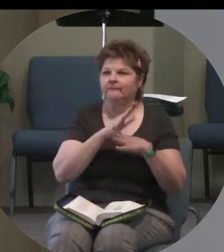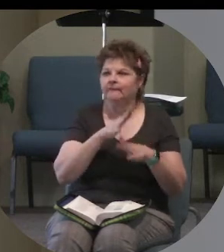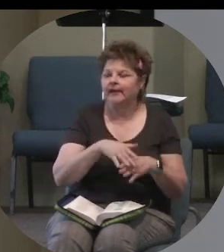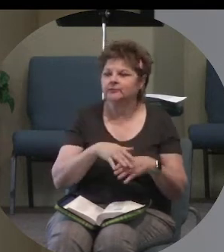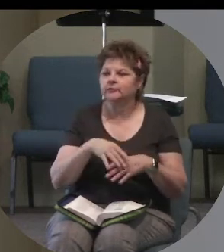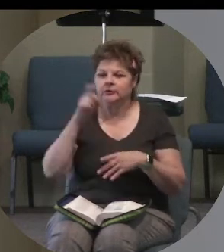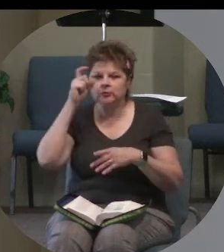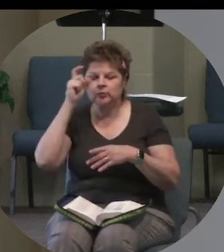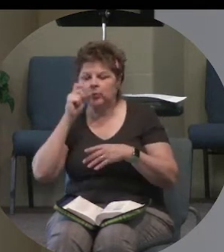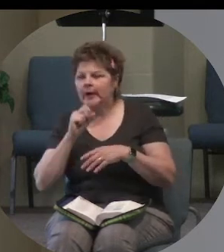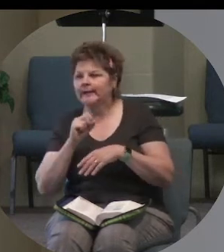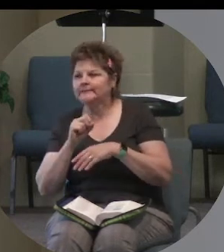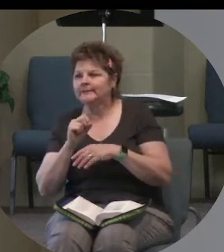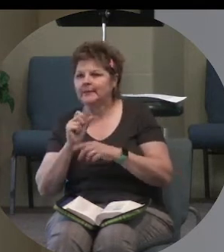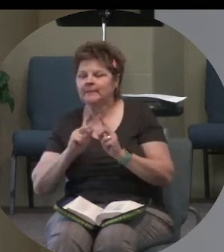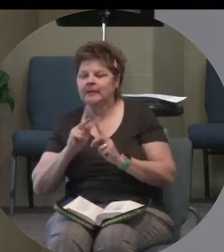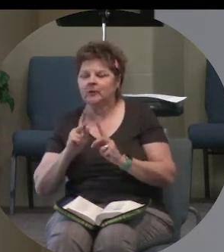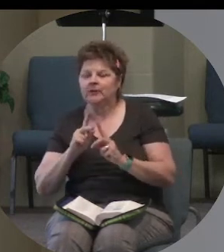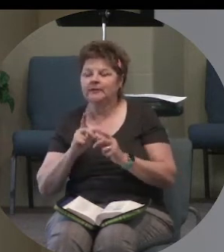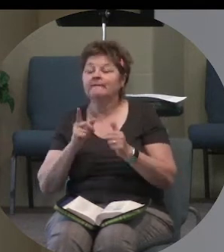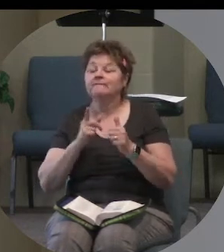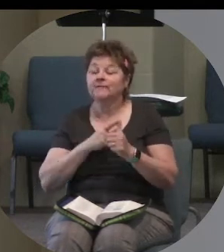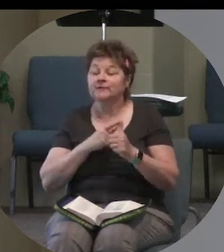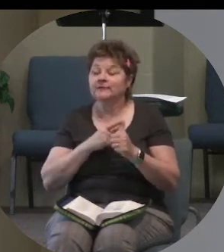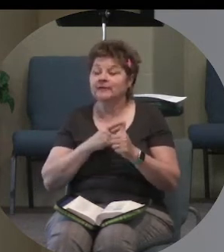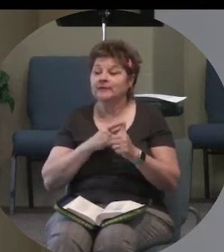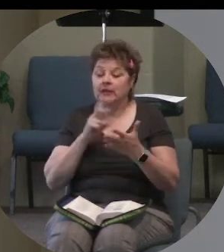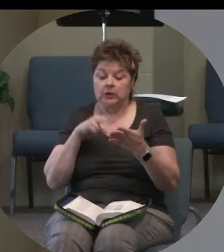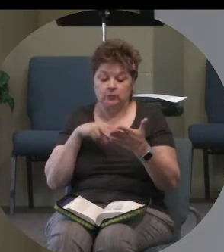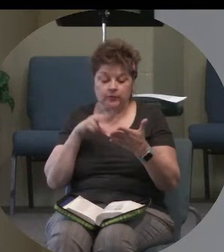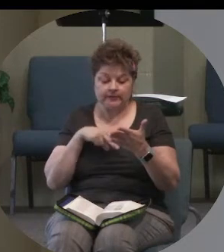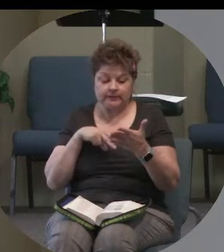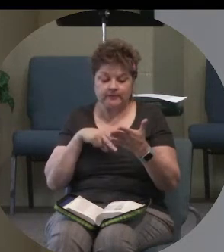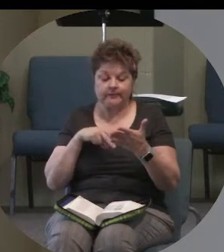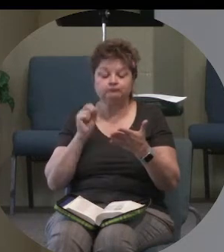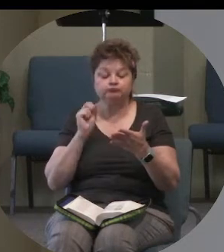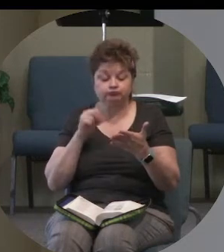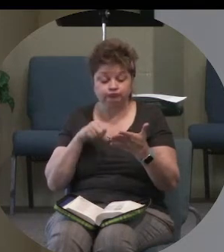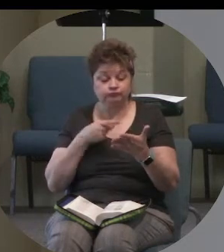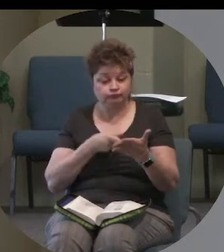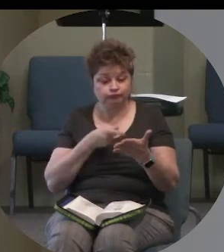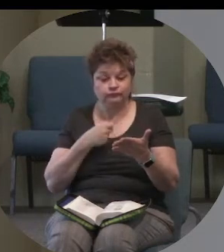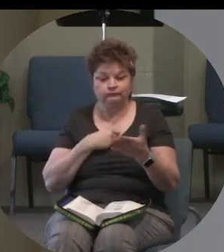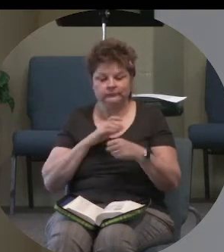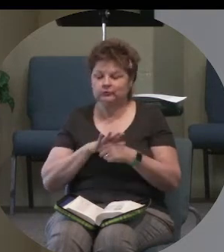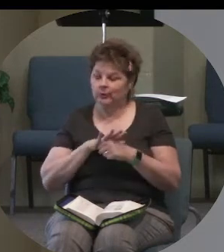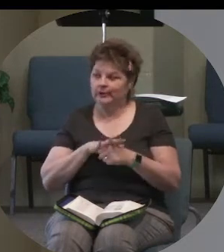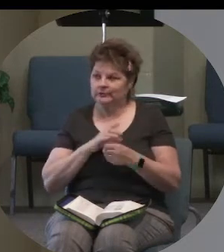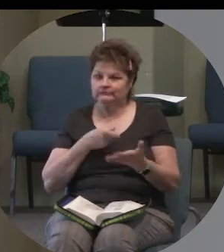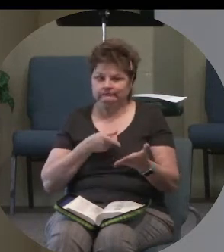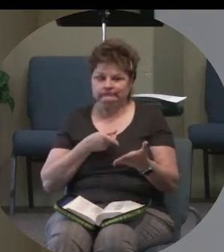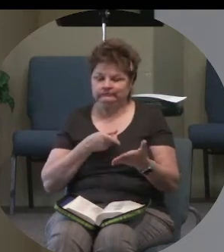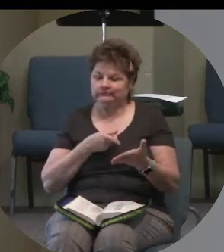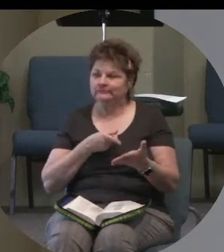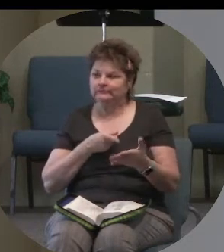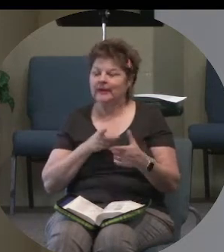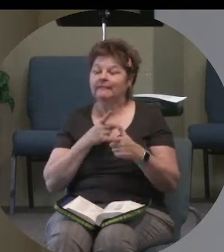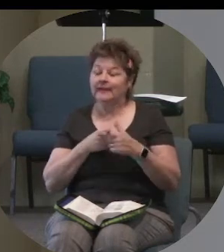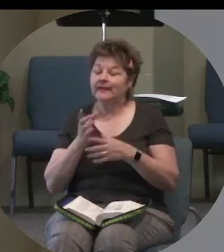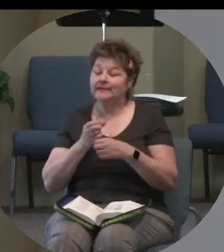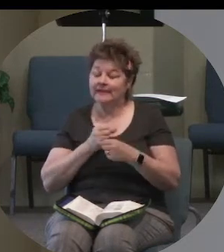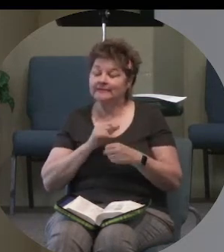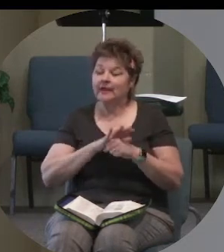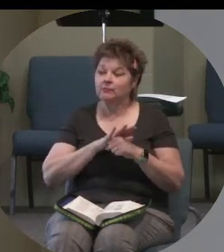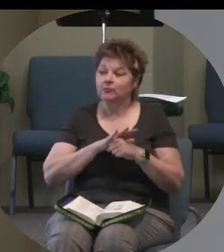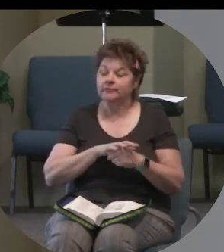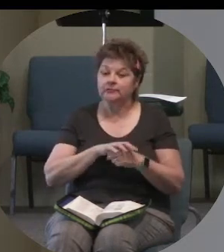wise counsel. The first thing he does is he receives the letter, he reads it, he acknowledges that there is pressure, and then he takes that pressure